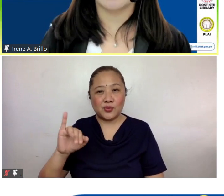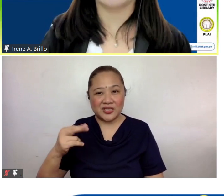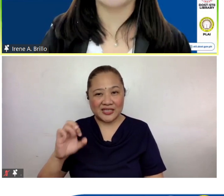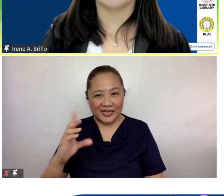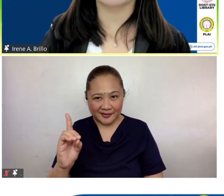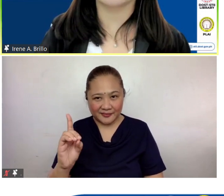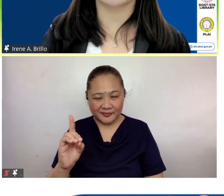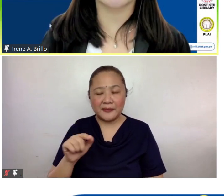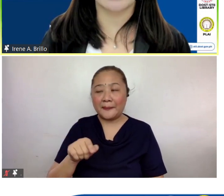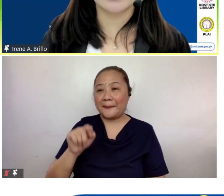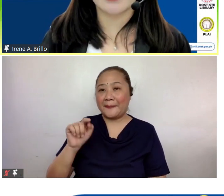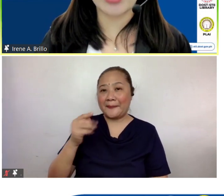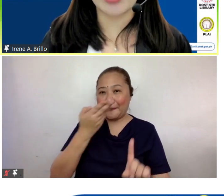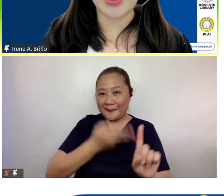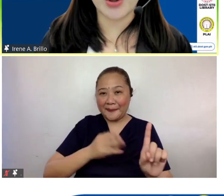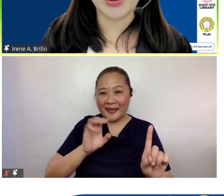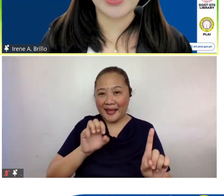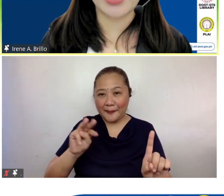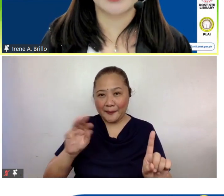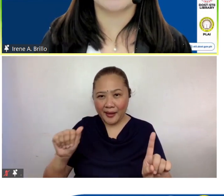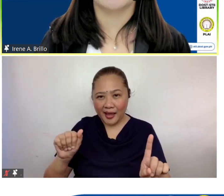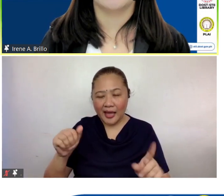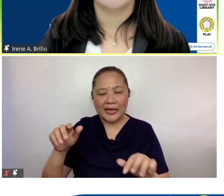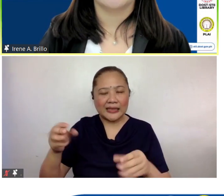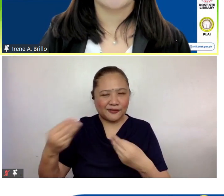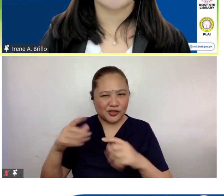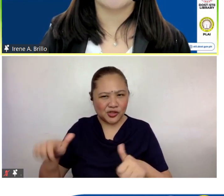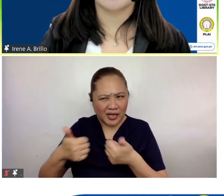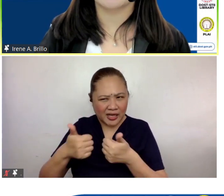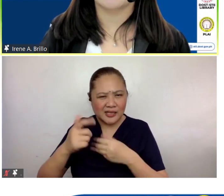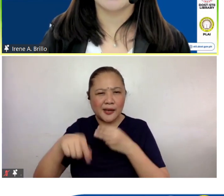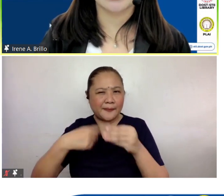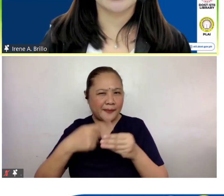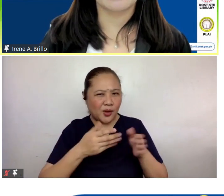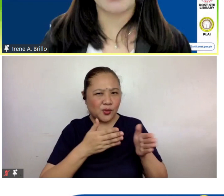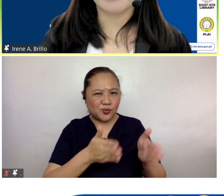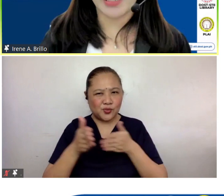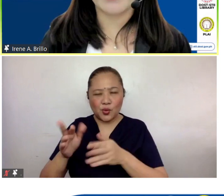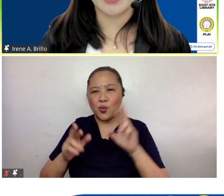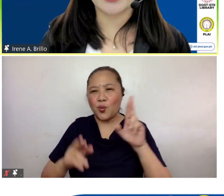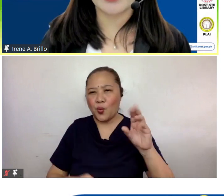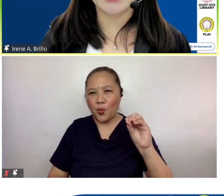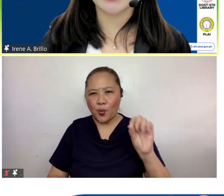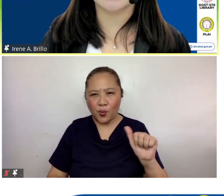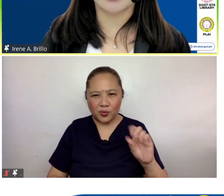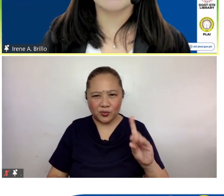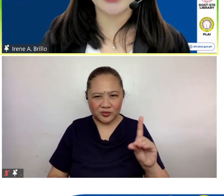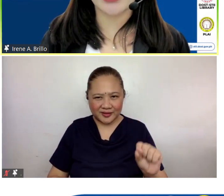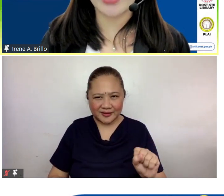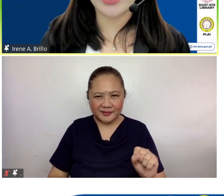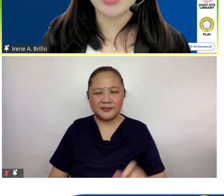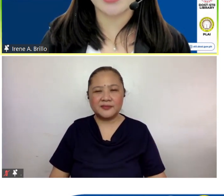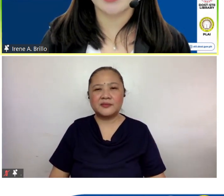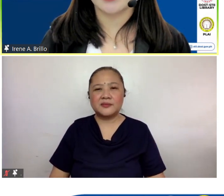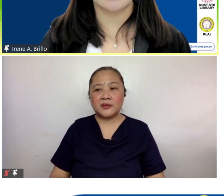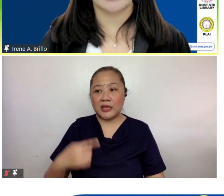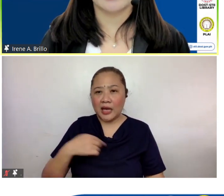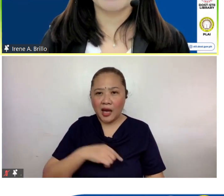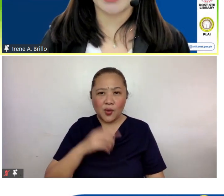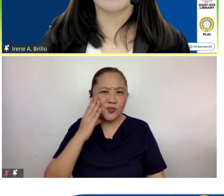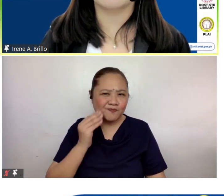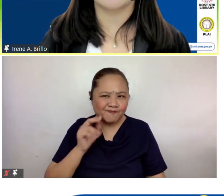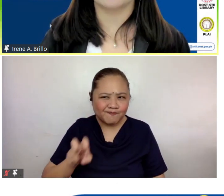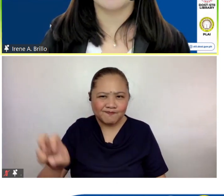to ponder on with regards to roads. So ang definition ni Ma'am Emma ng roads is our journeys. It's